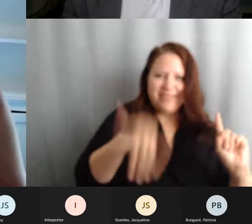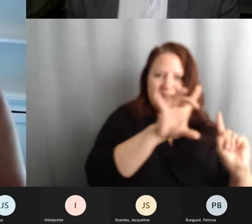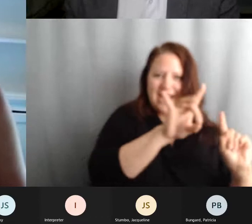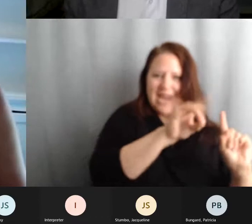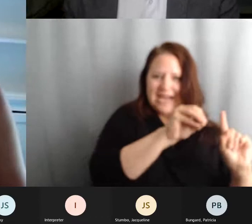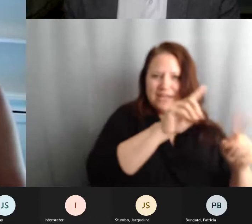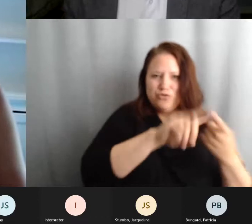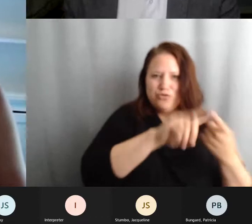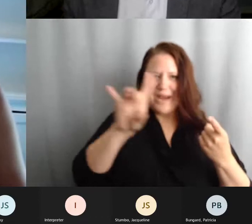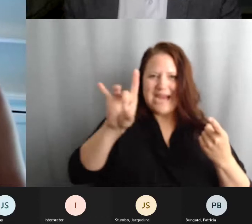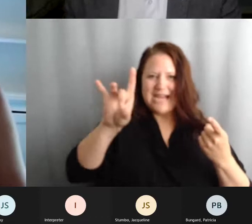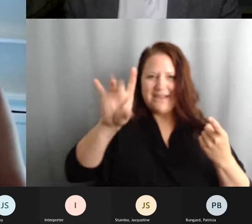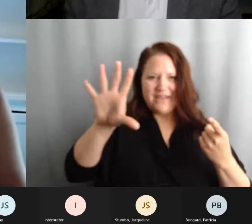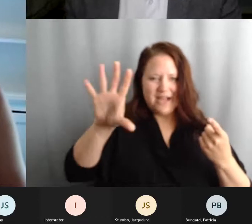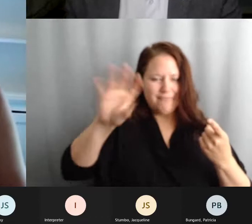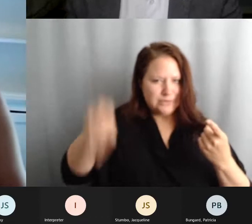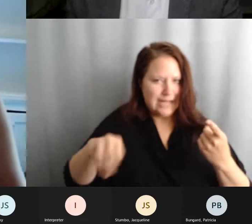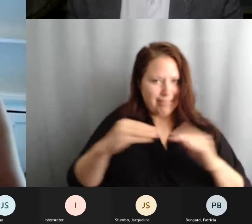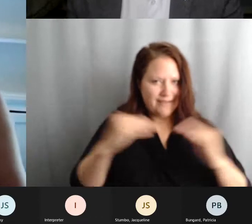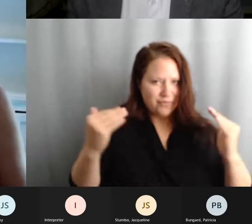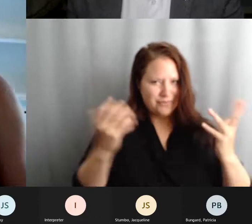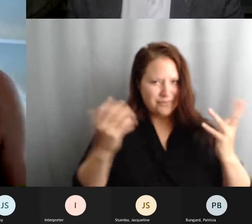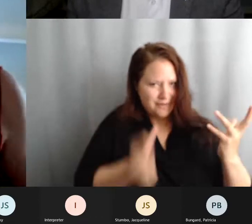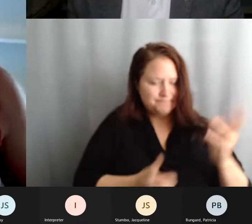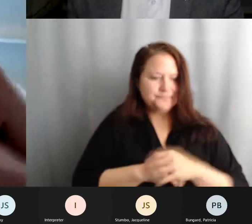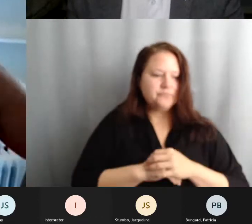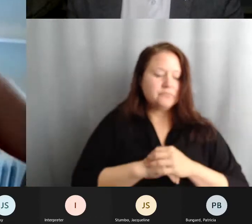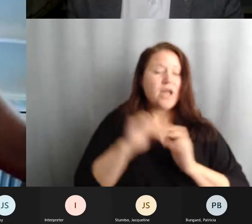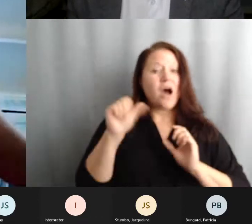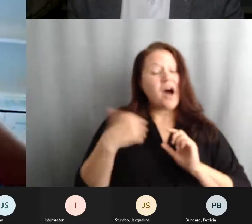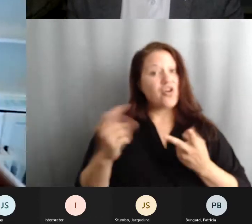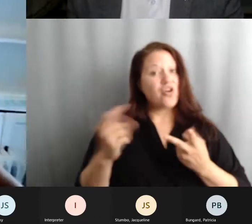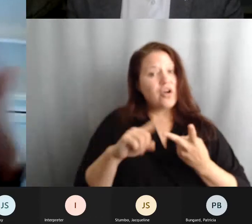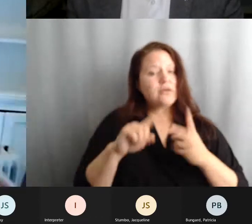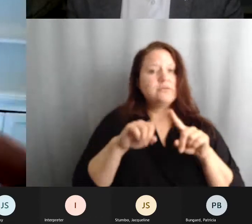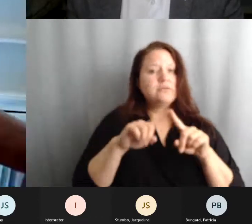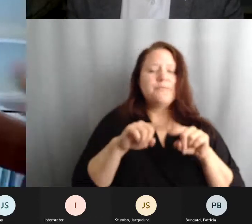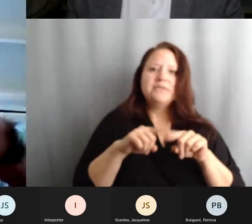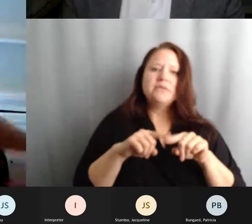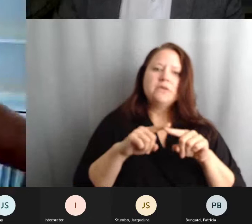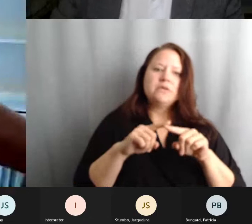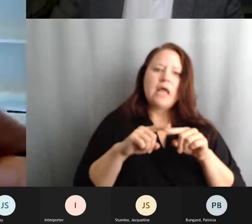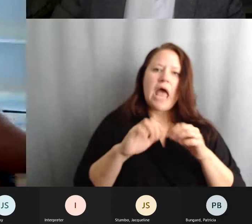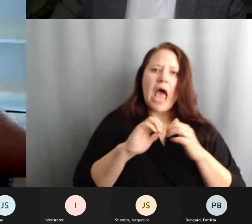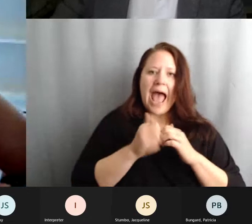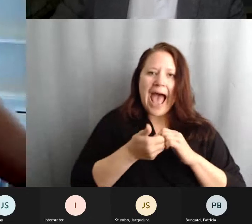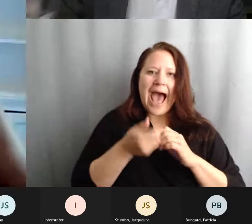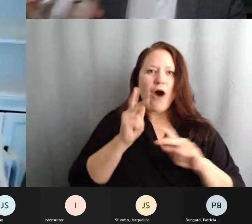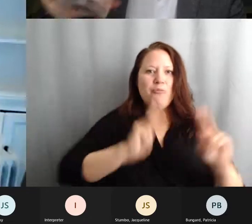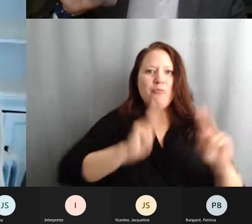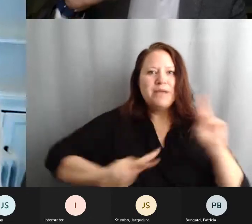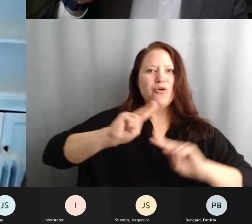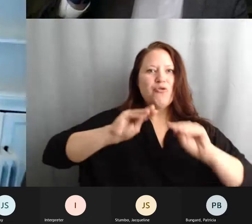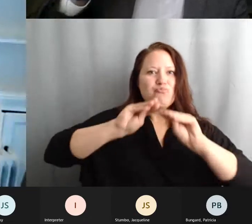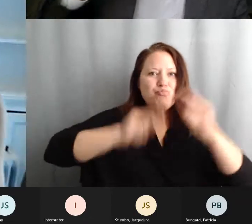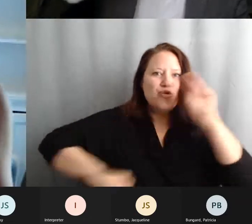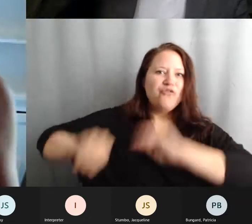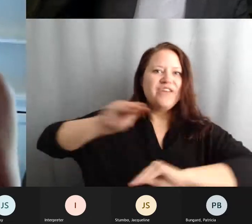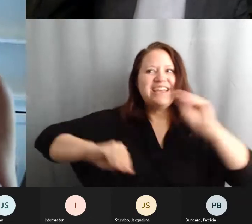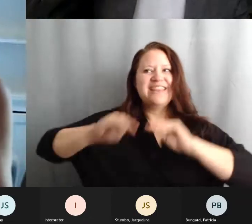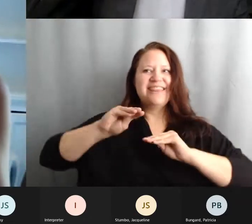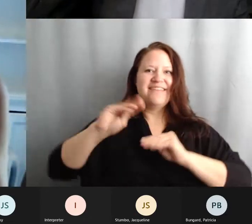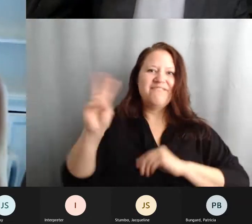challenges. And the other thing is it depends on how people are moving, the virus is moving, the variants and so